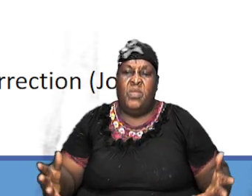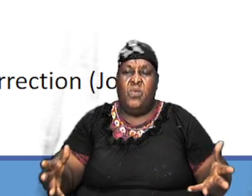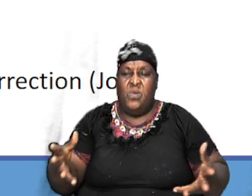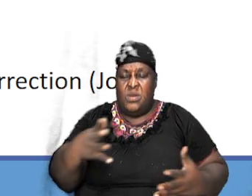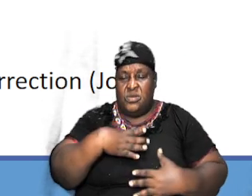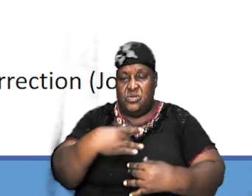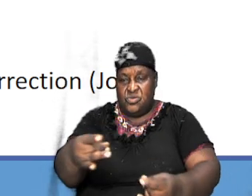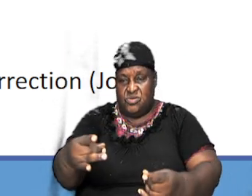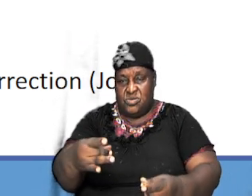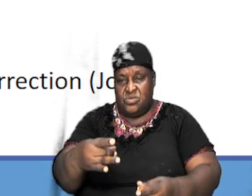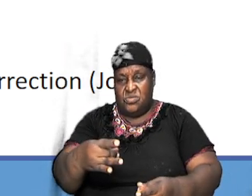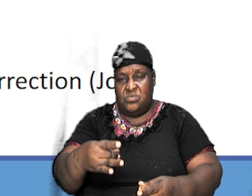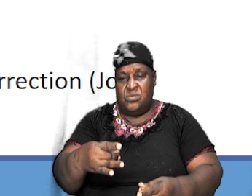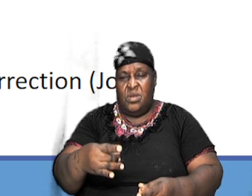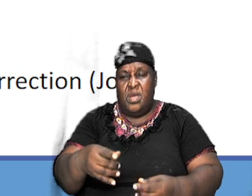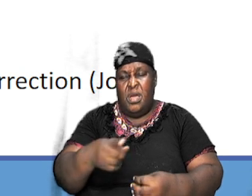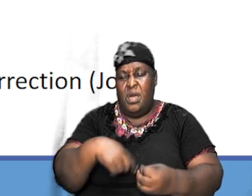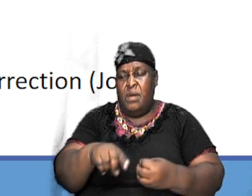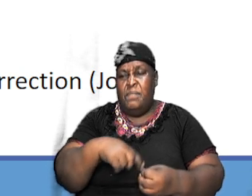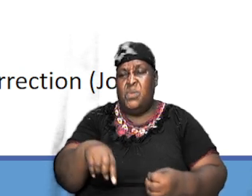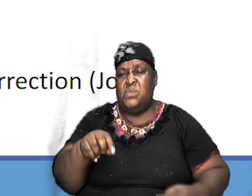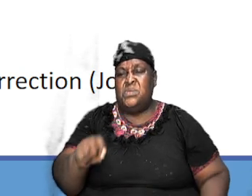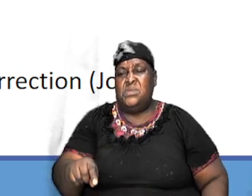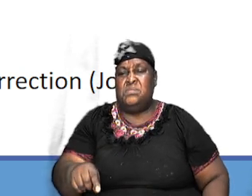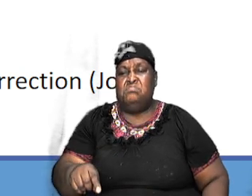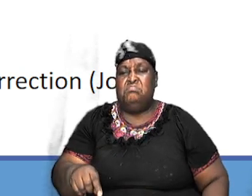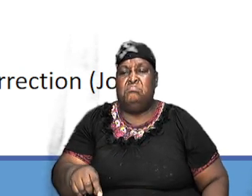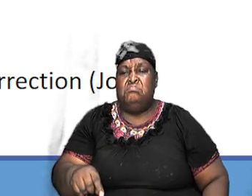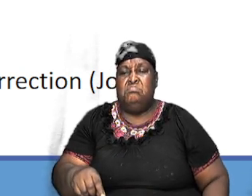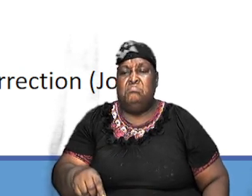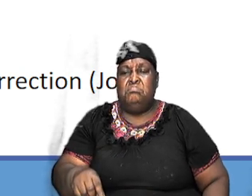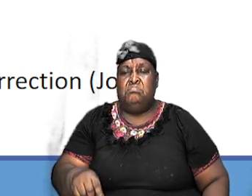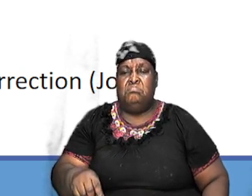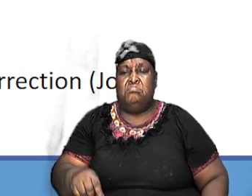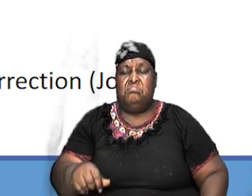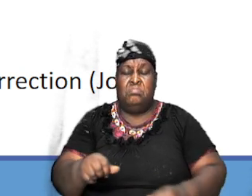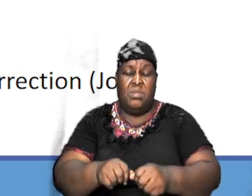to me about this is that, you know,